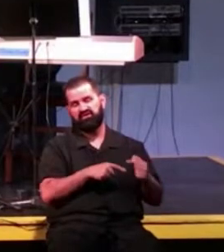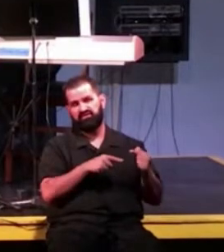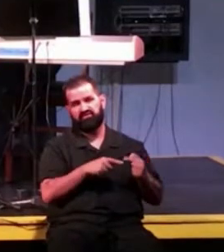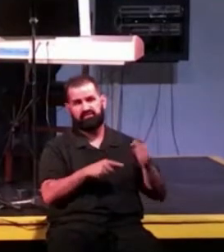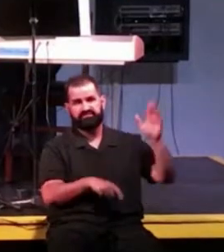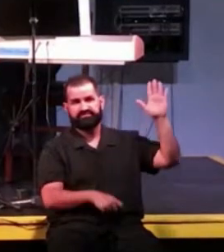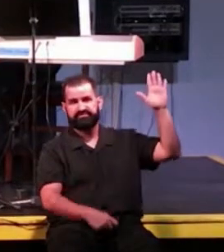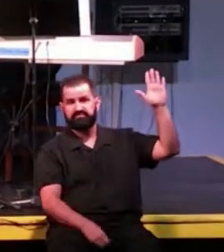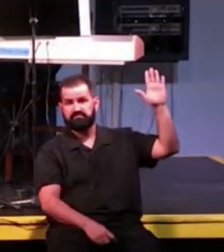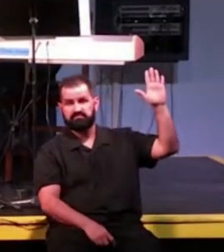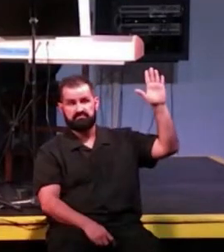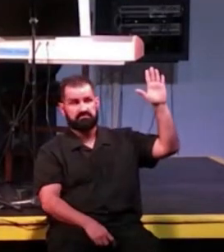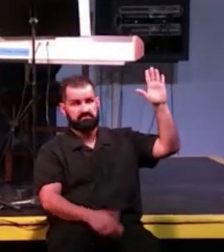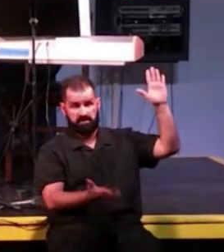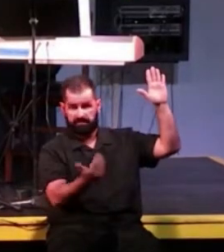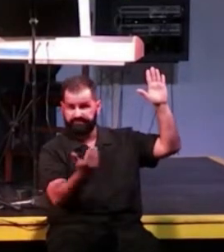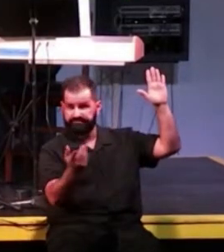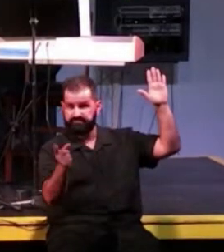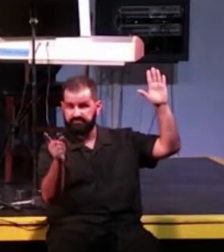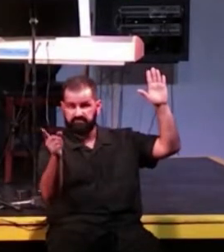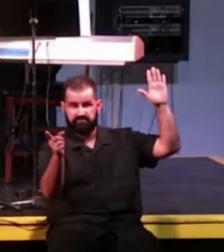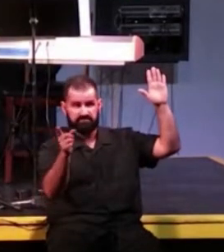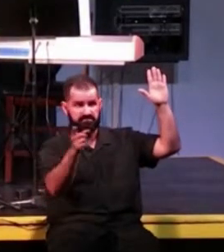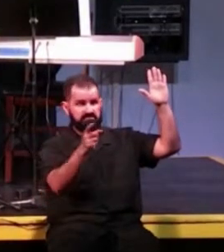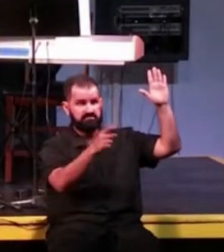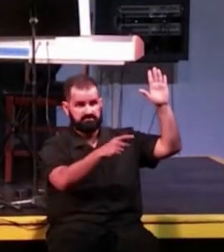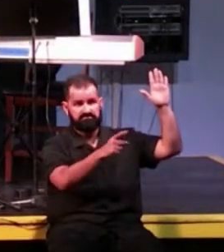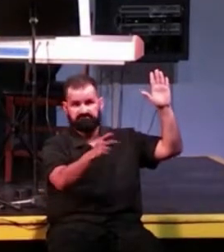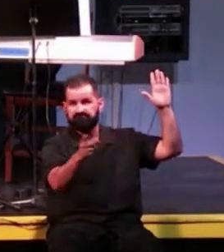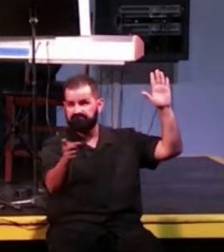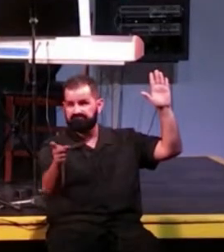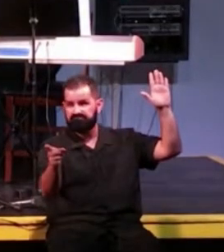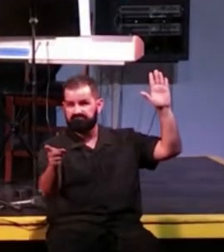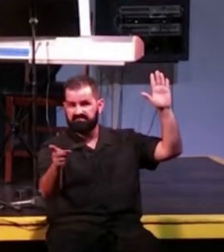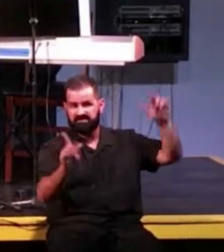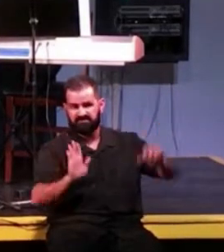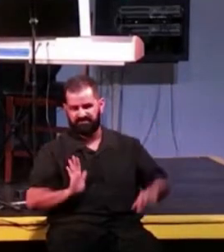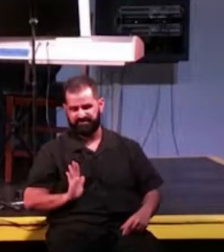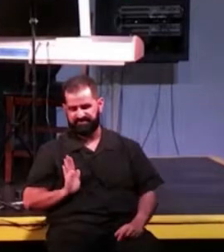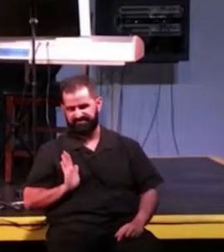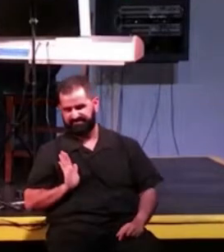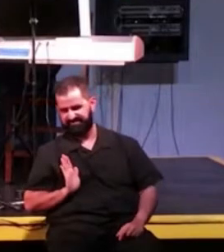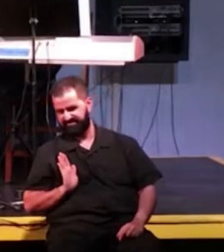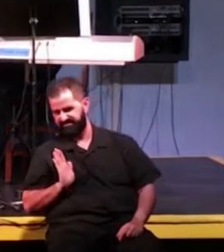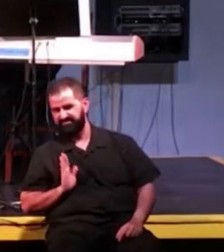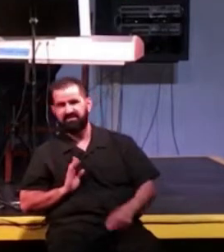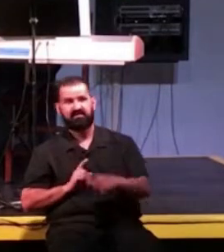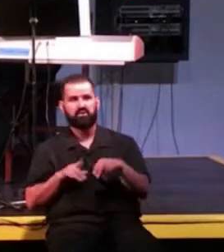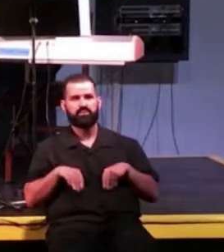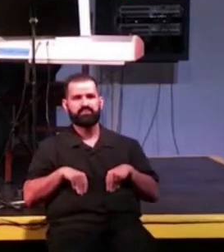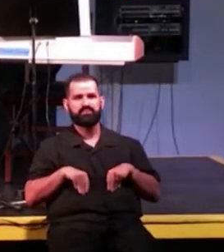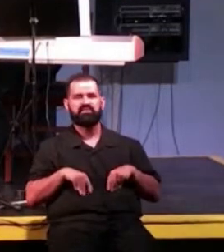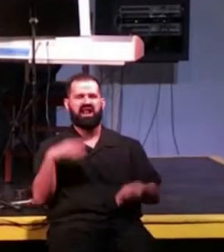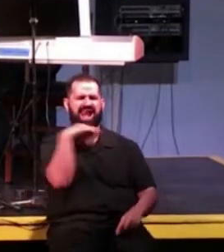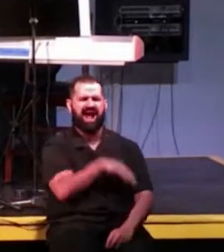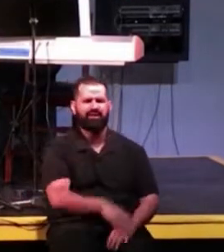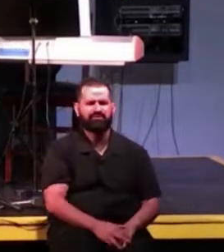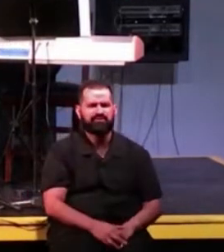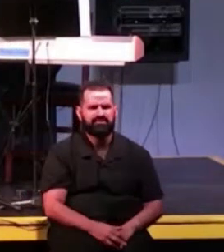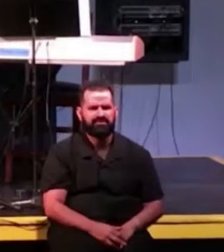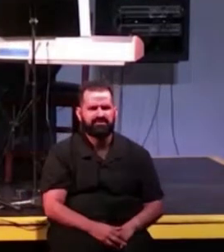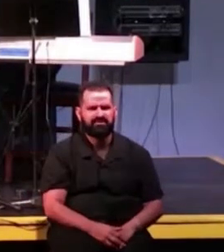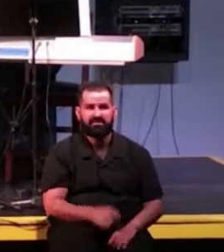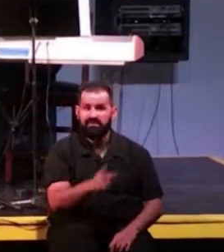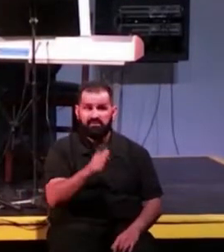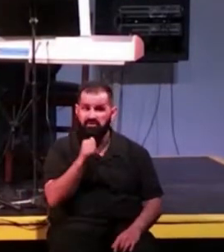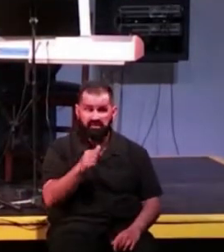times are bad? Come on, show me your hands. The rest of you? Liars. Because you didn't have your